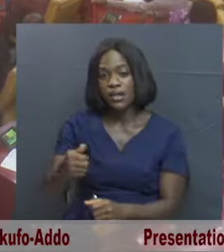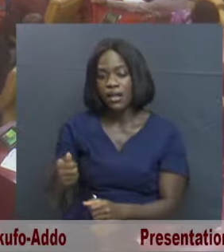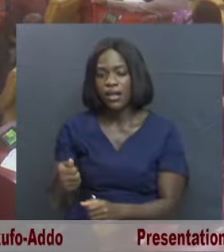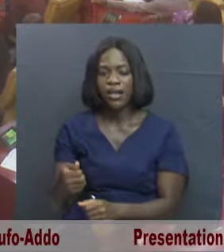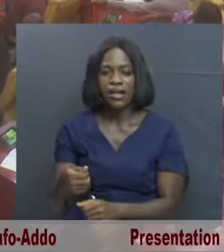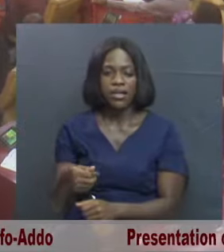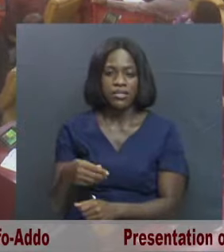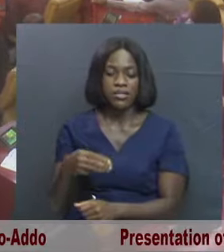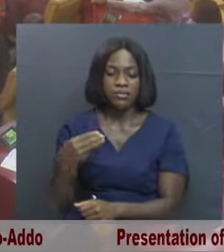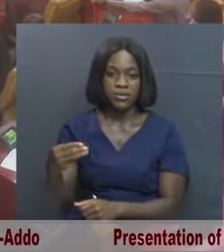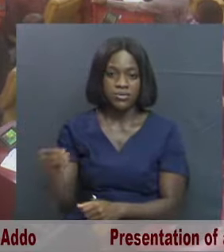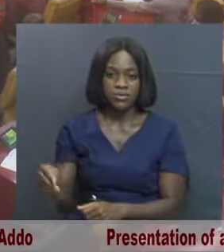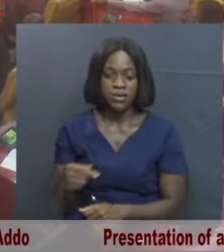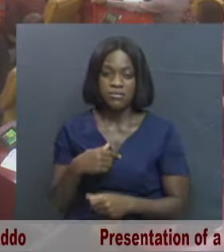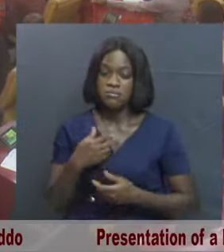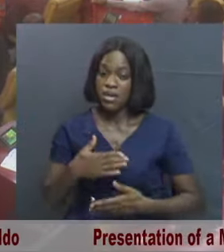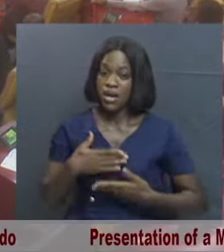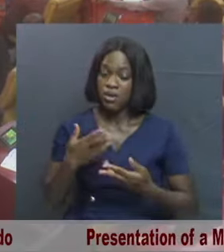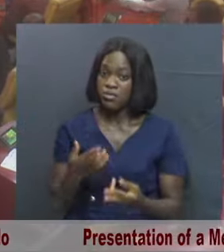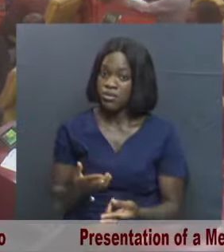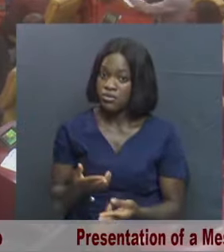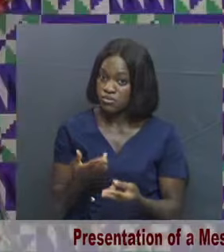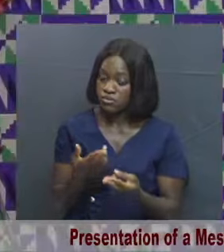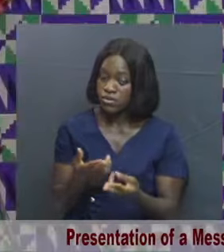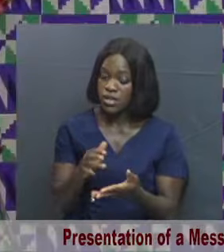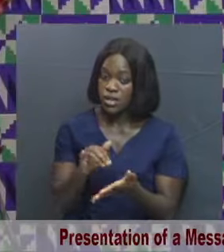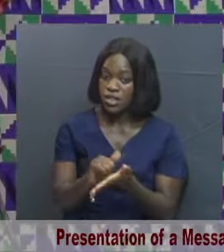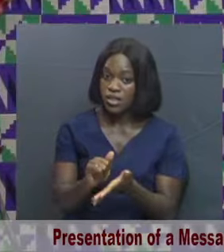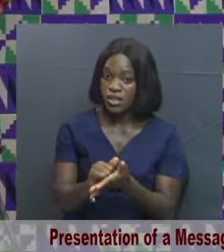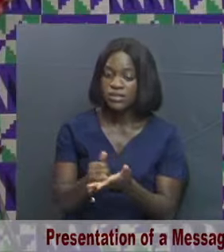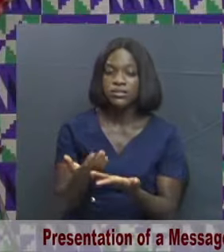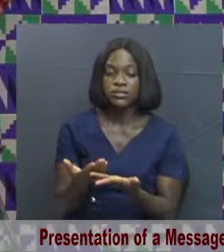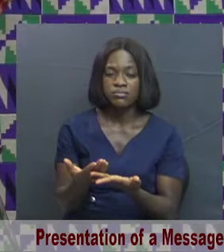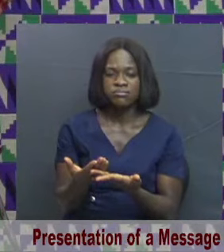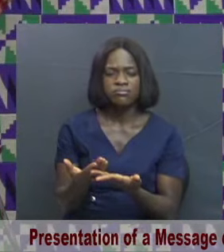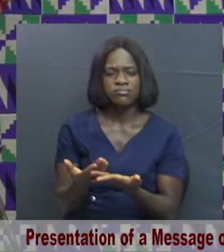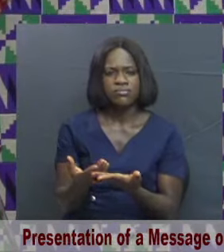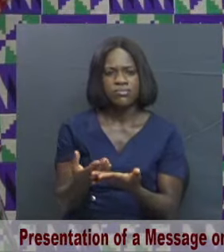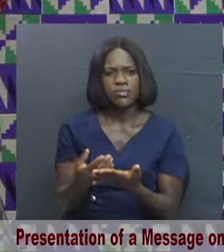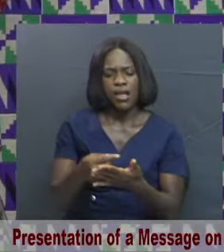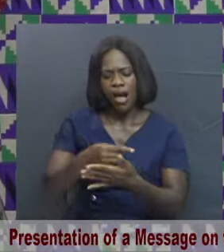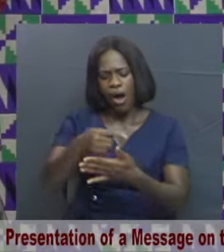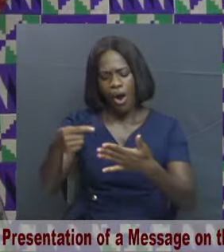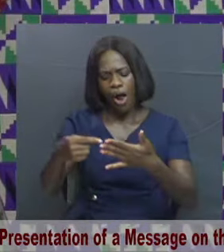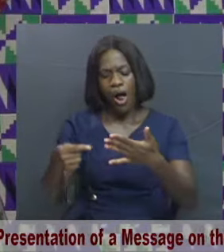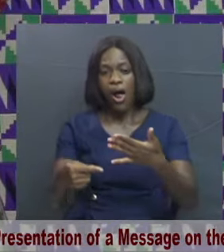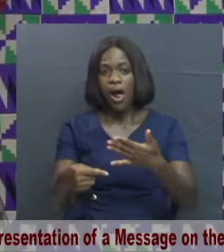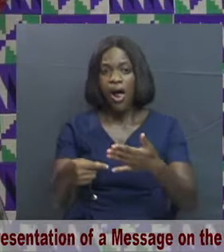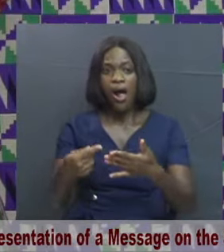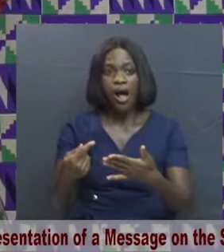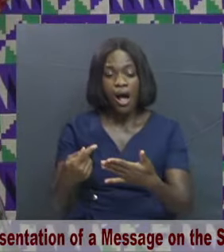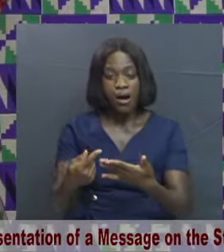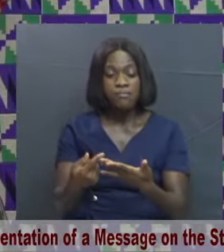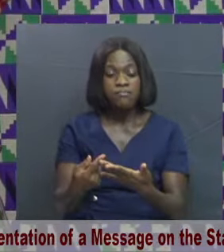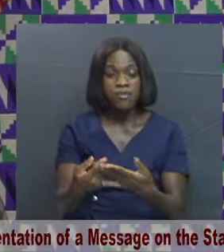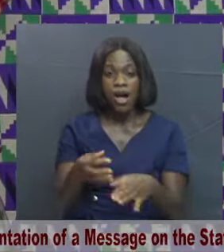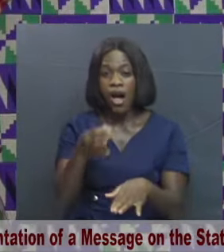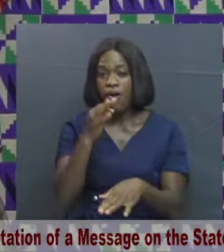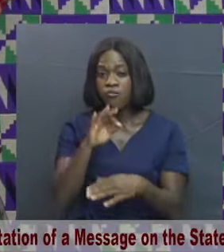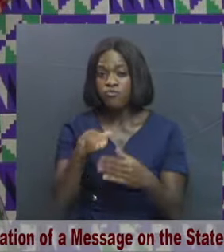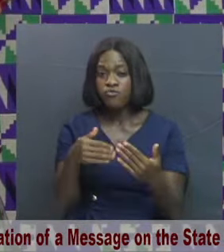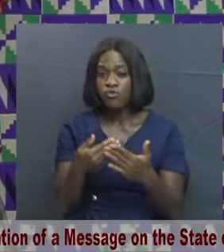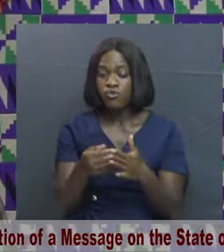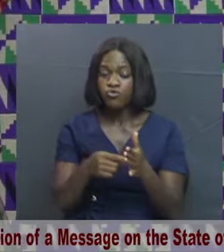poy I'm happy to report the production estimates for these priority products reveal that the